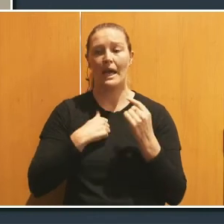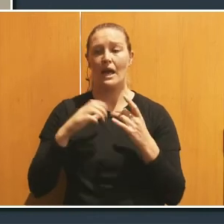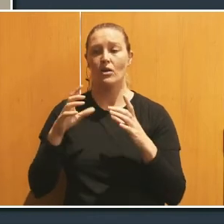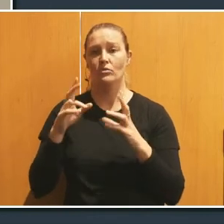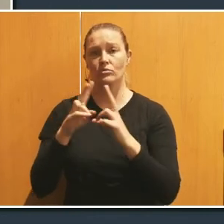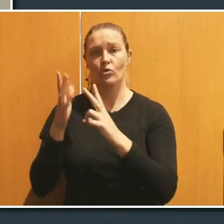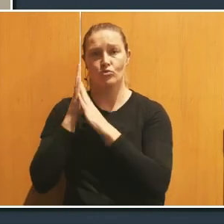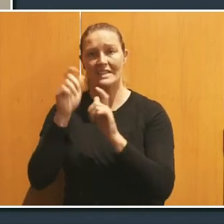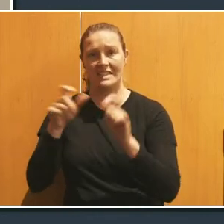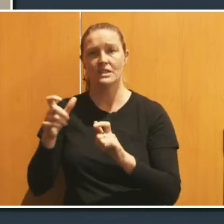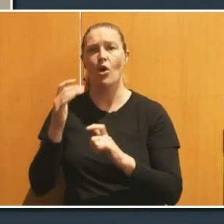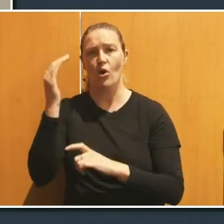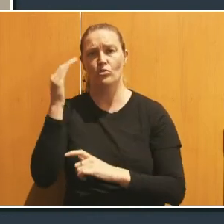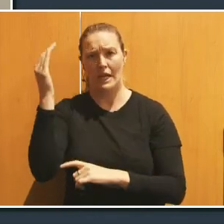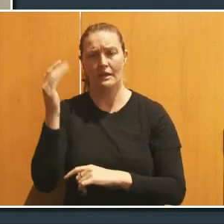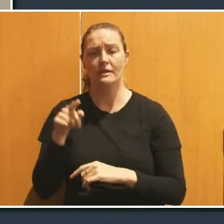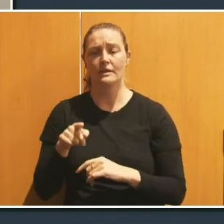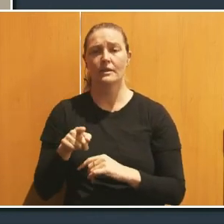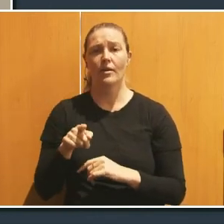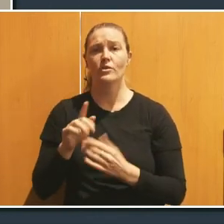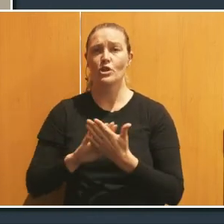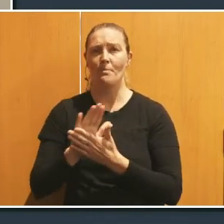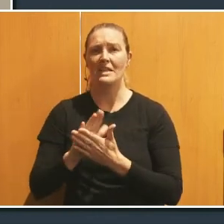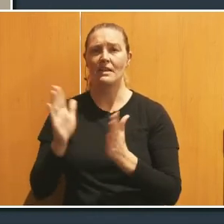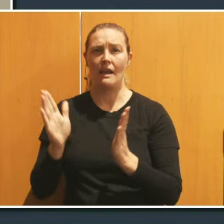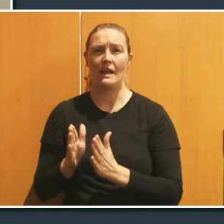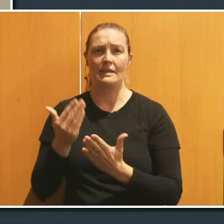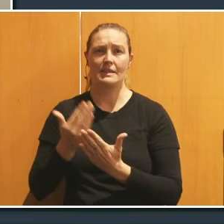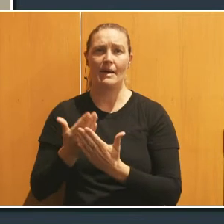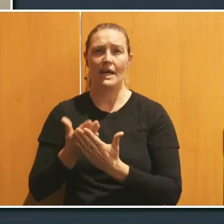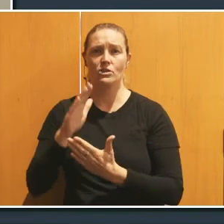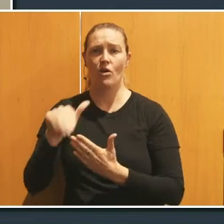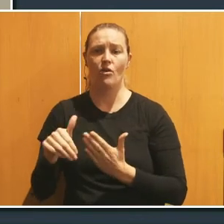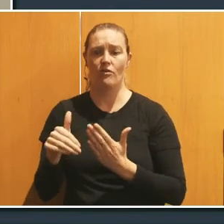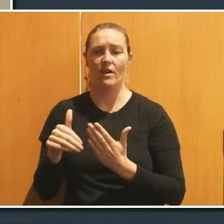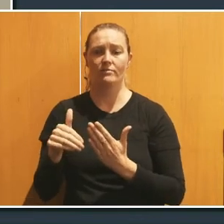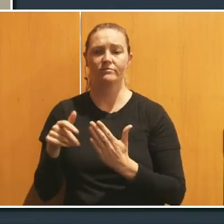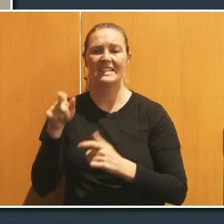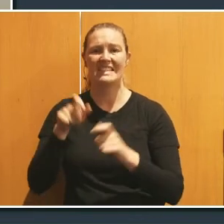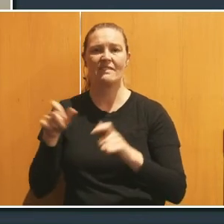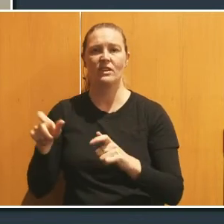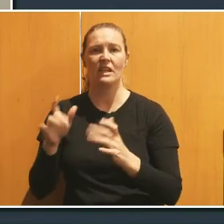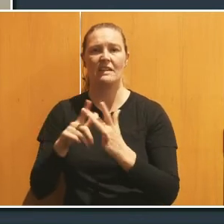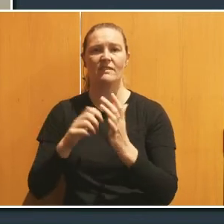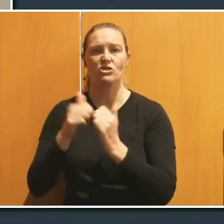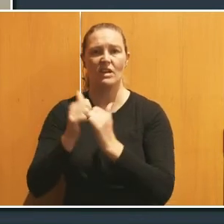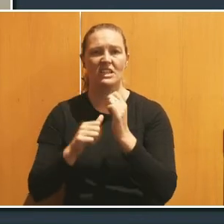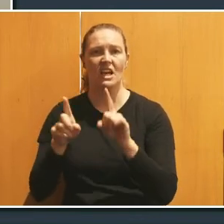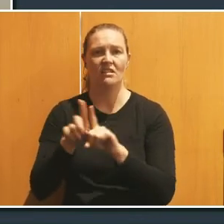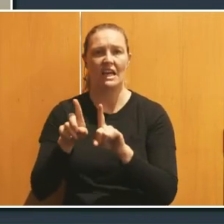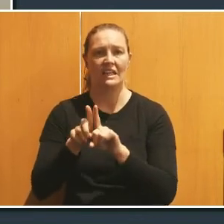demographic, and that necessitates a lower demand on civil infrastructure, including